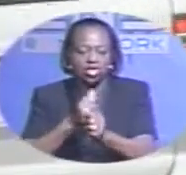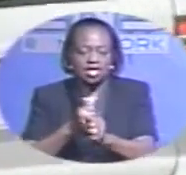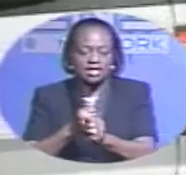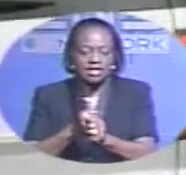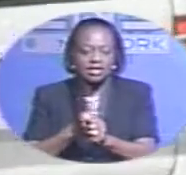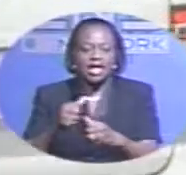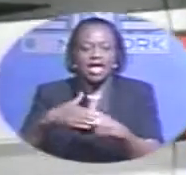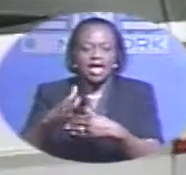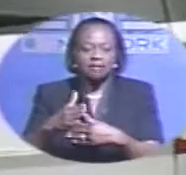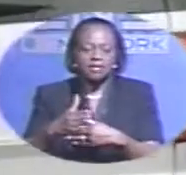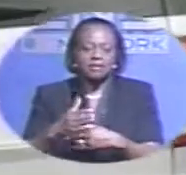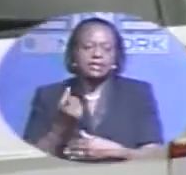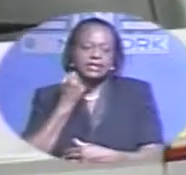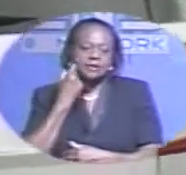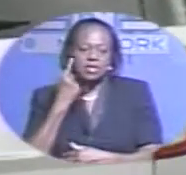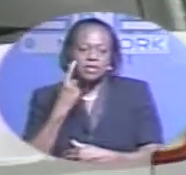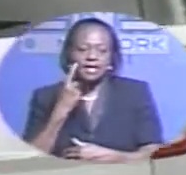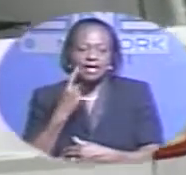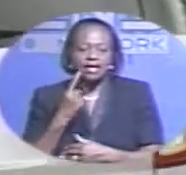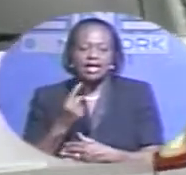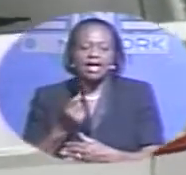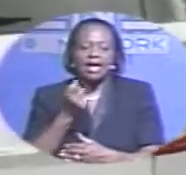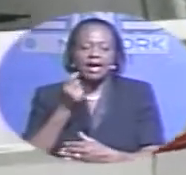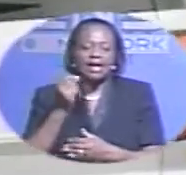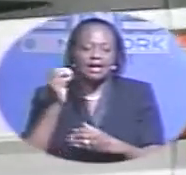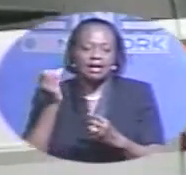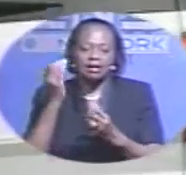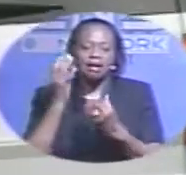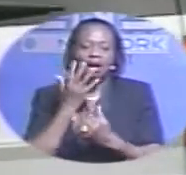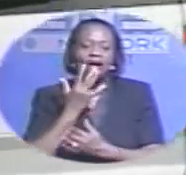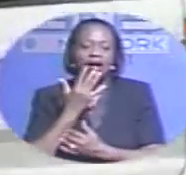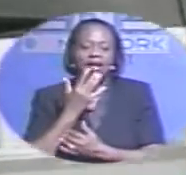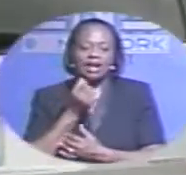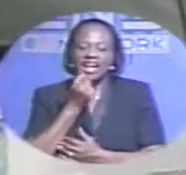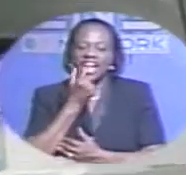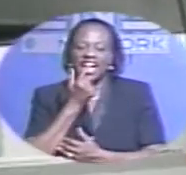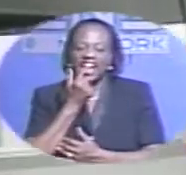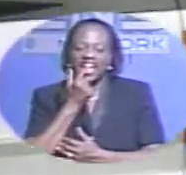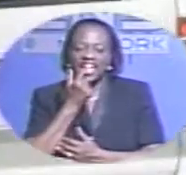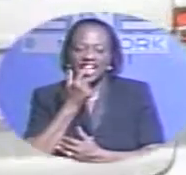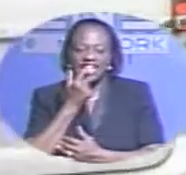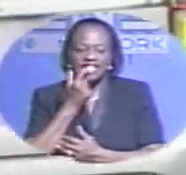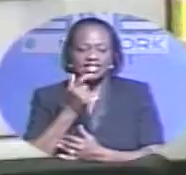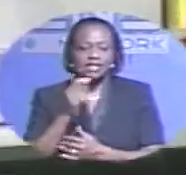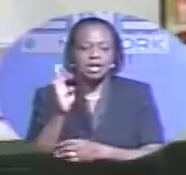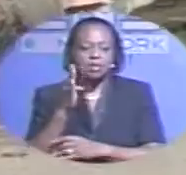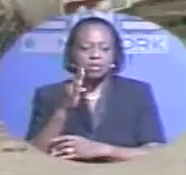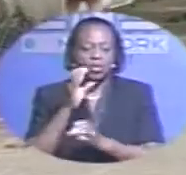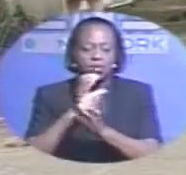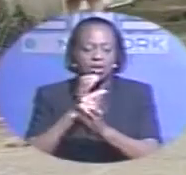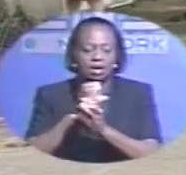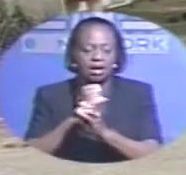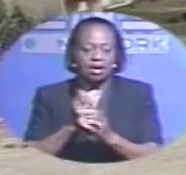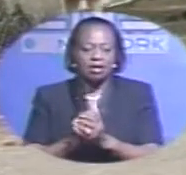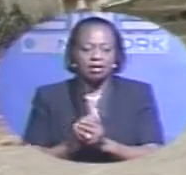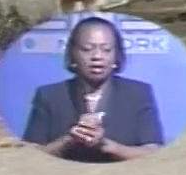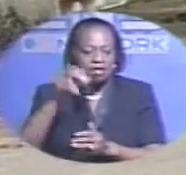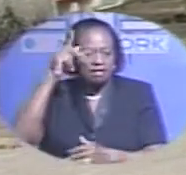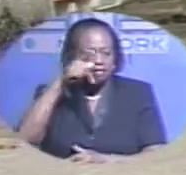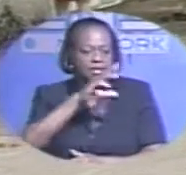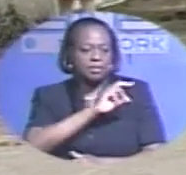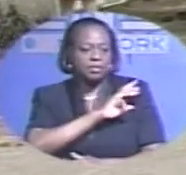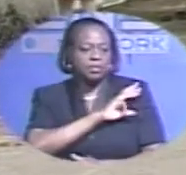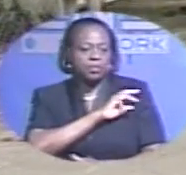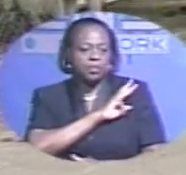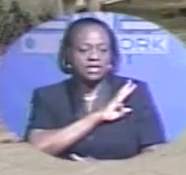suspicious of a heavily tinted blue vehicle. Commanding officer of the South Central Police Station Superintendent Philip Don Wilson told ZNS News the chase